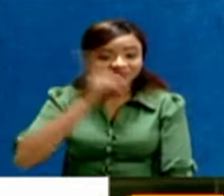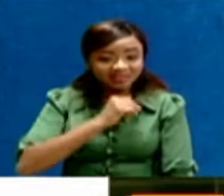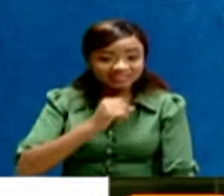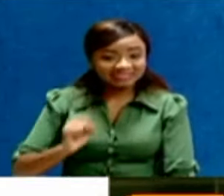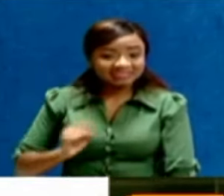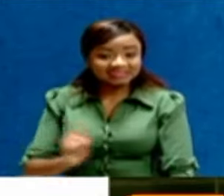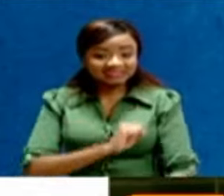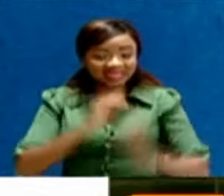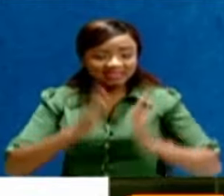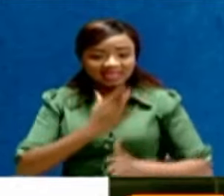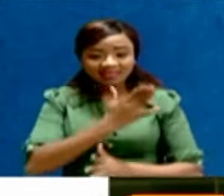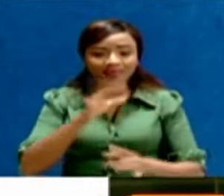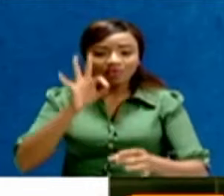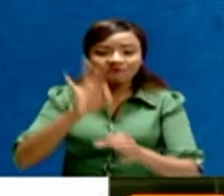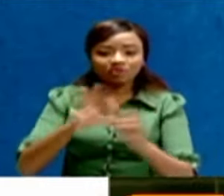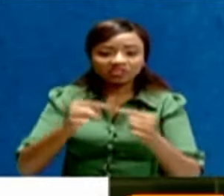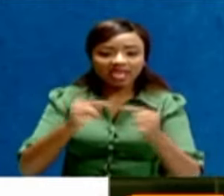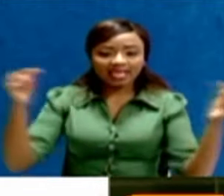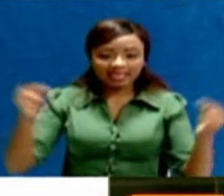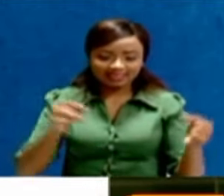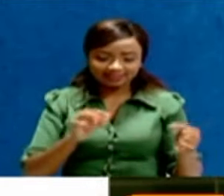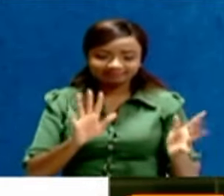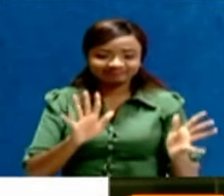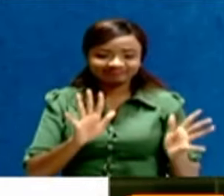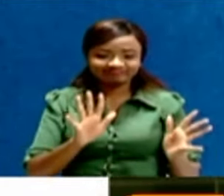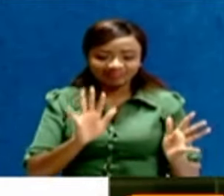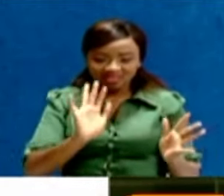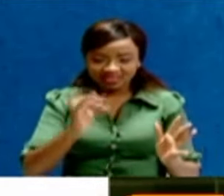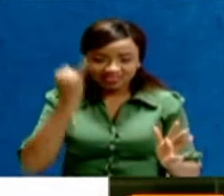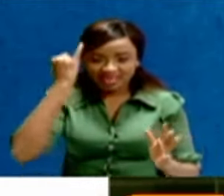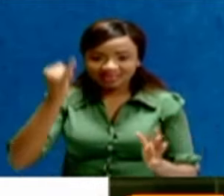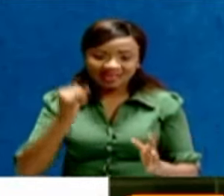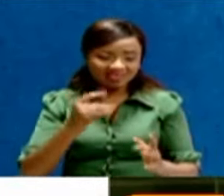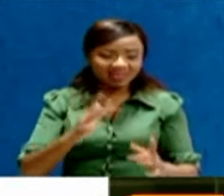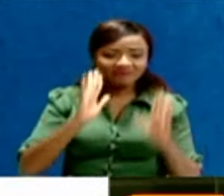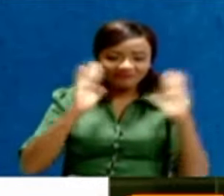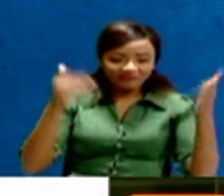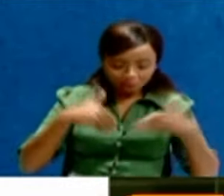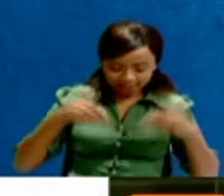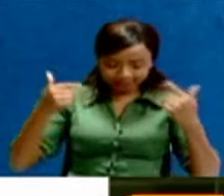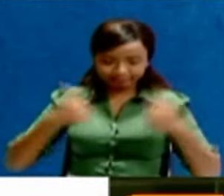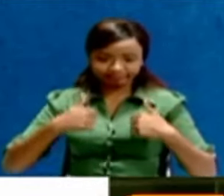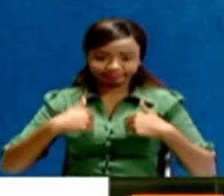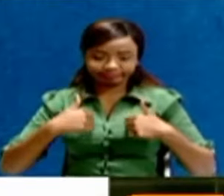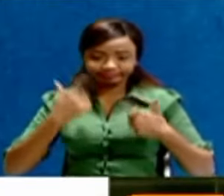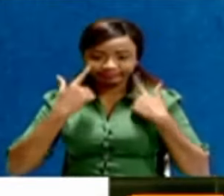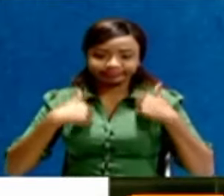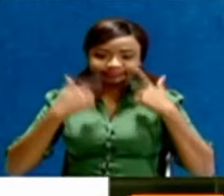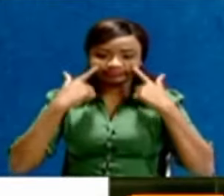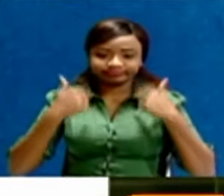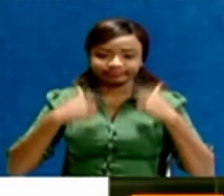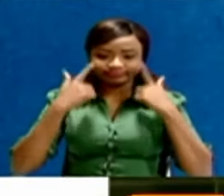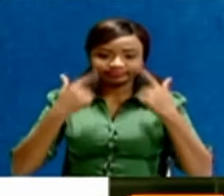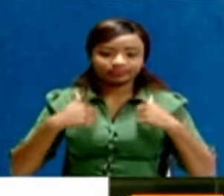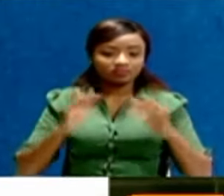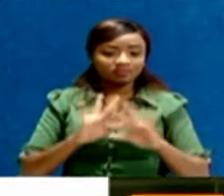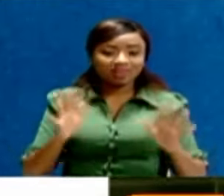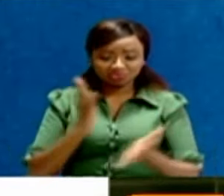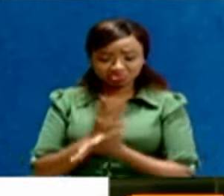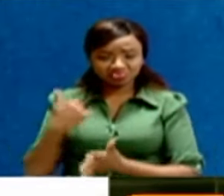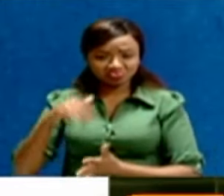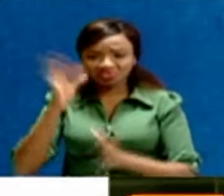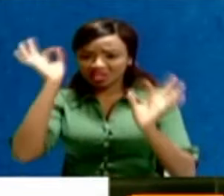senators voting against their own interests. And that is where we were a little bit surprised, because I think